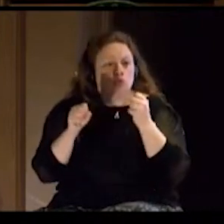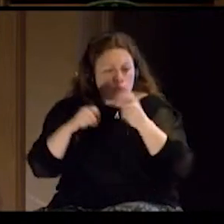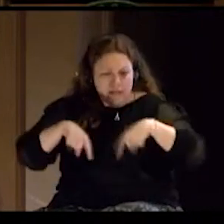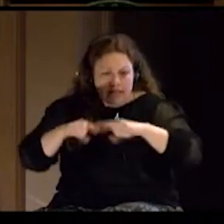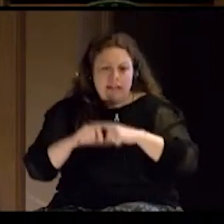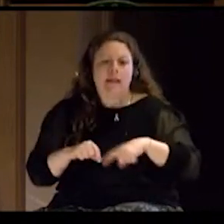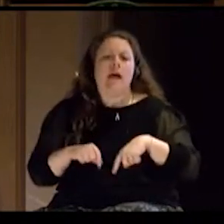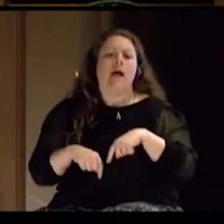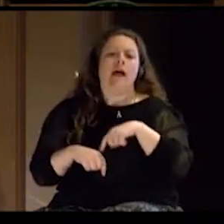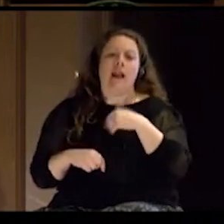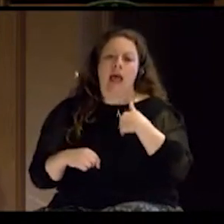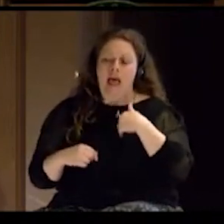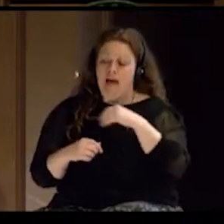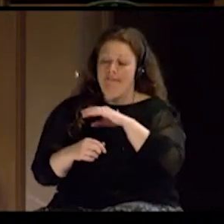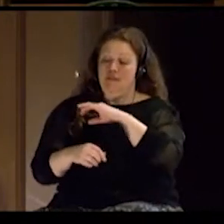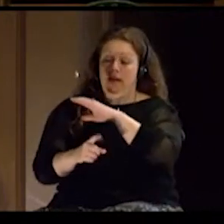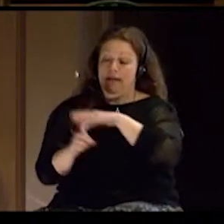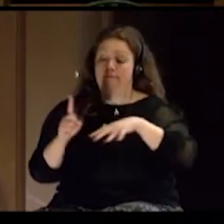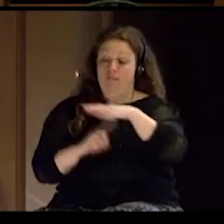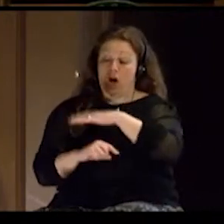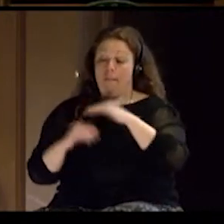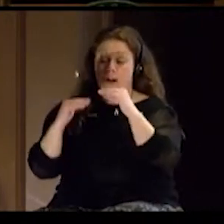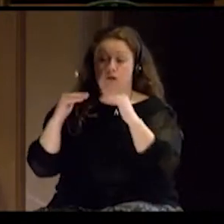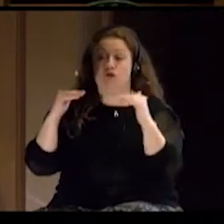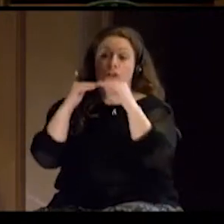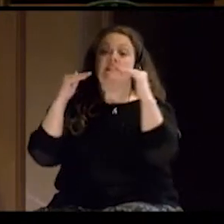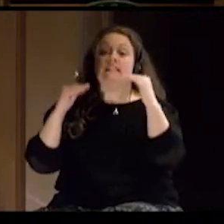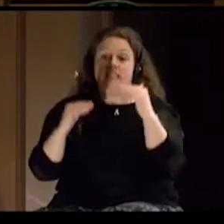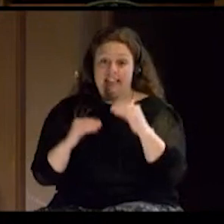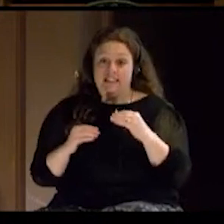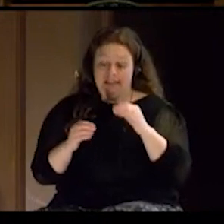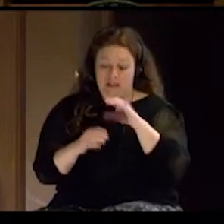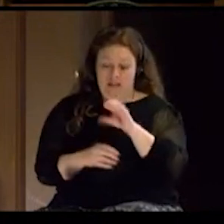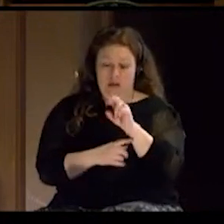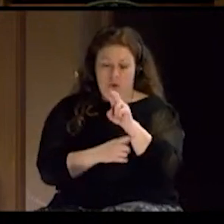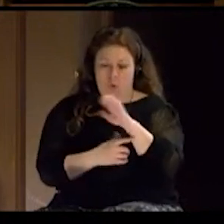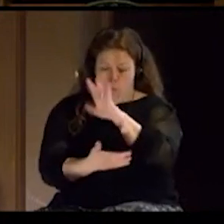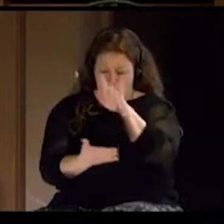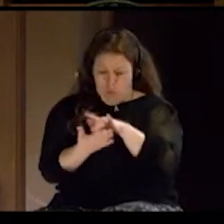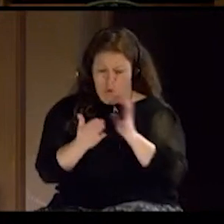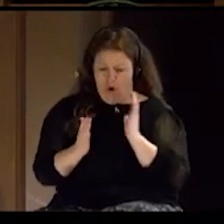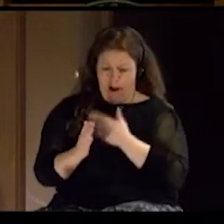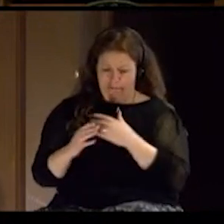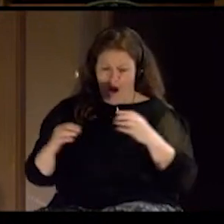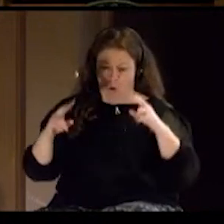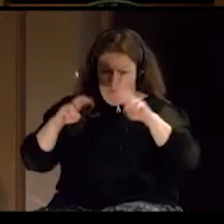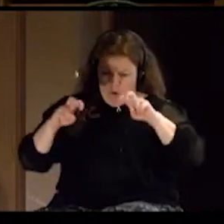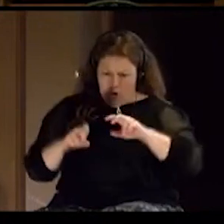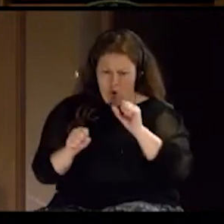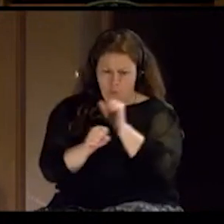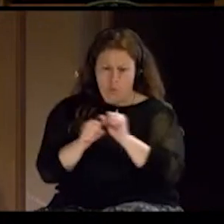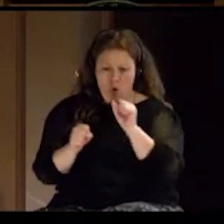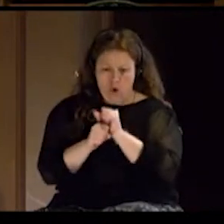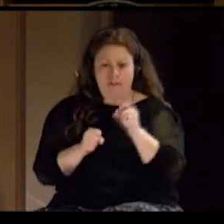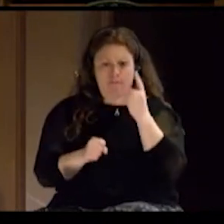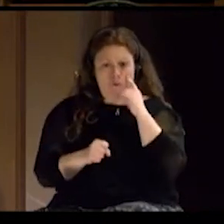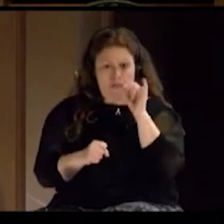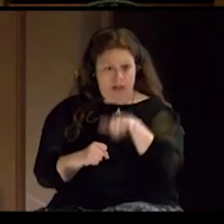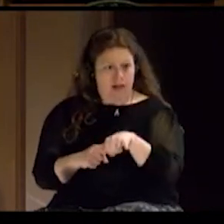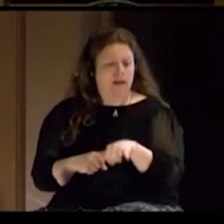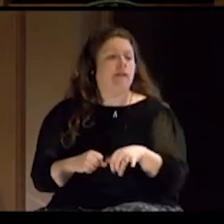justice at their core. We know that shared health is incredible. Healthy ecosystems mean healthy